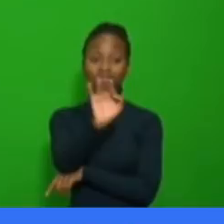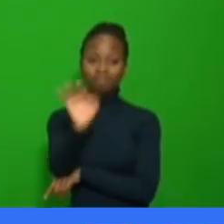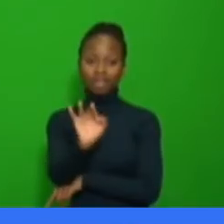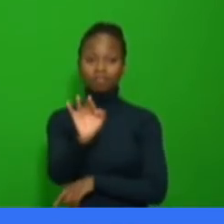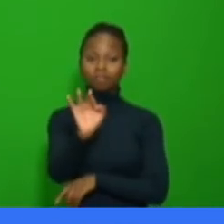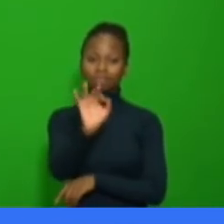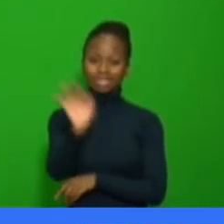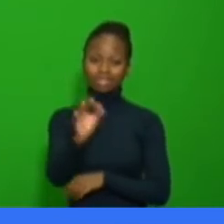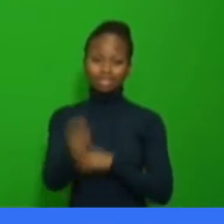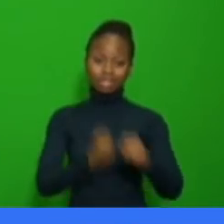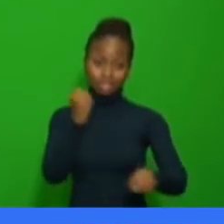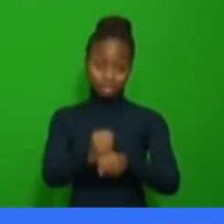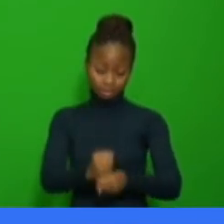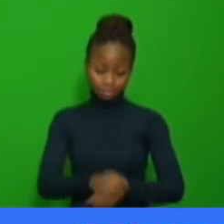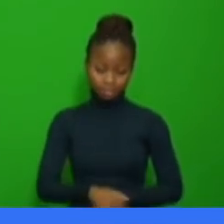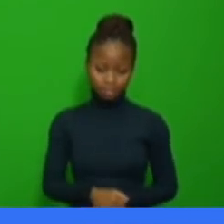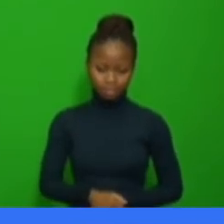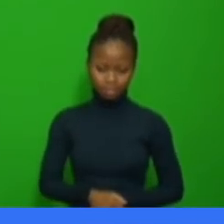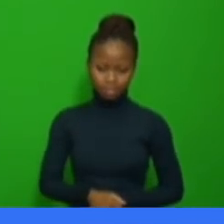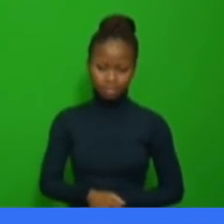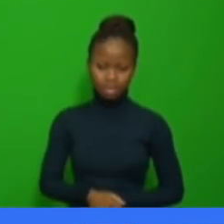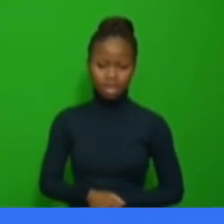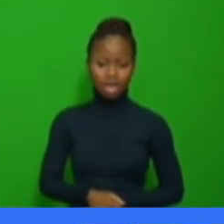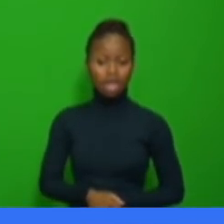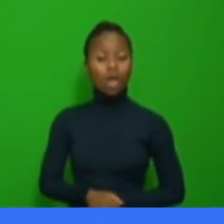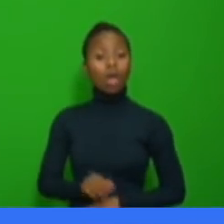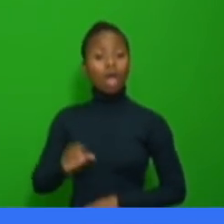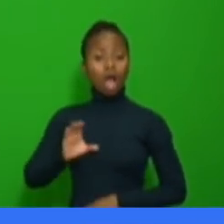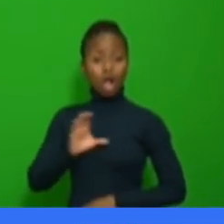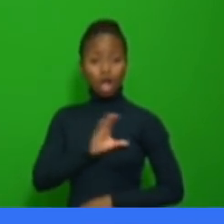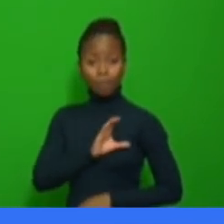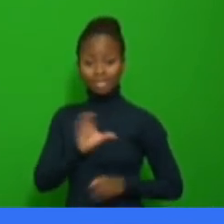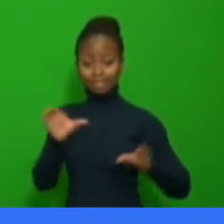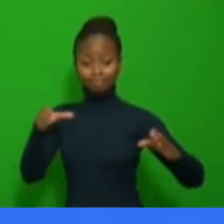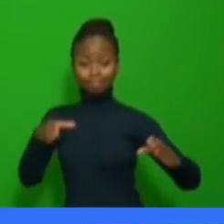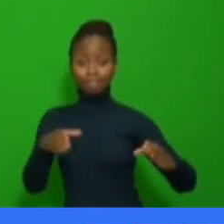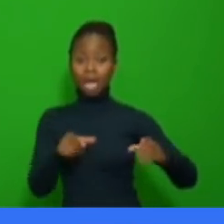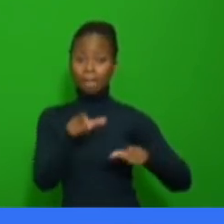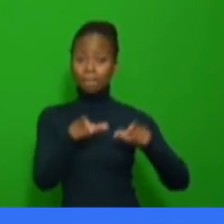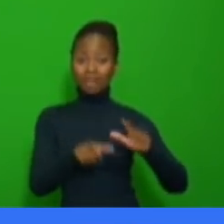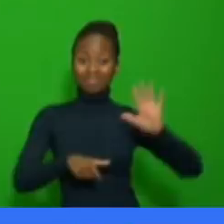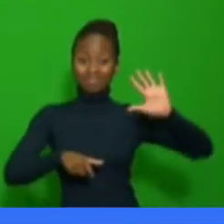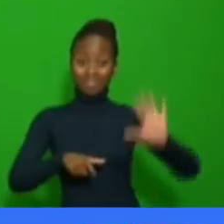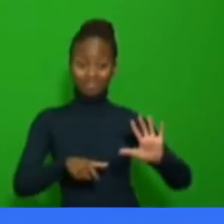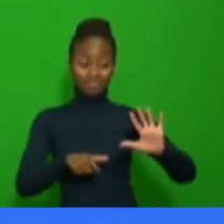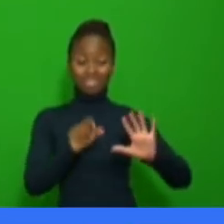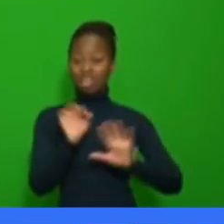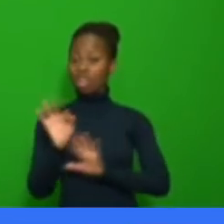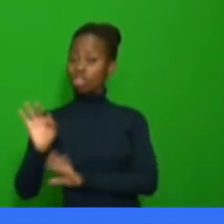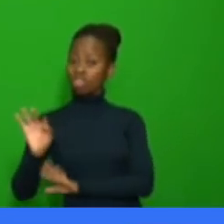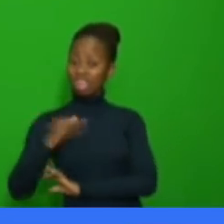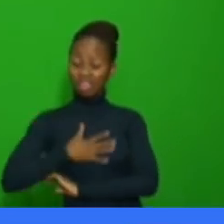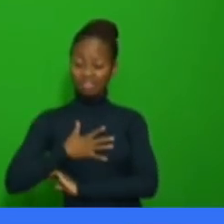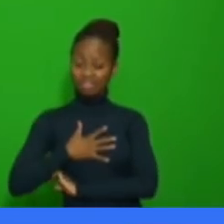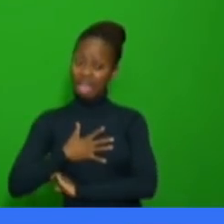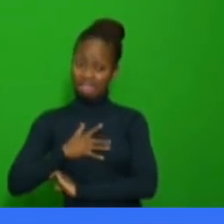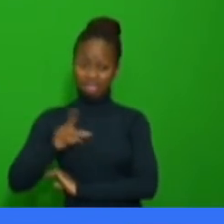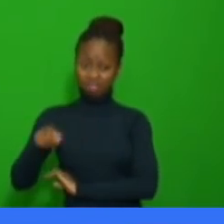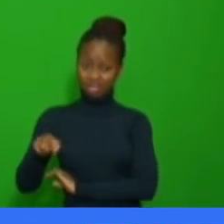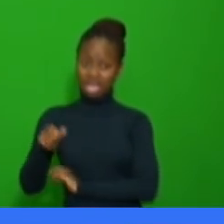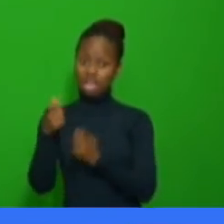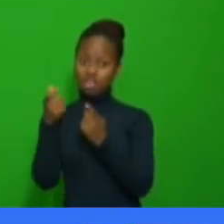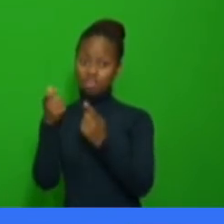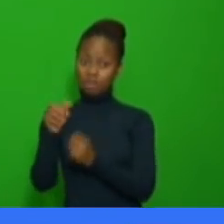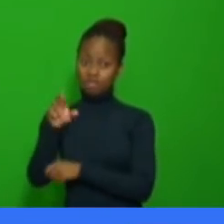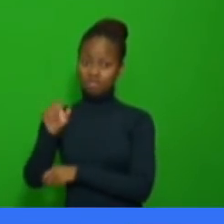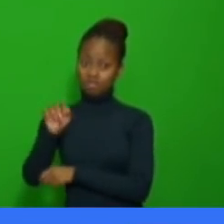6.75% per year. 3 members preferred to keep rates on hold, and 2 members preferred a cut of